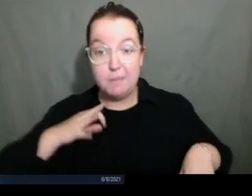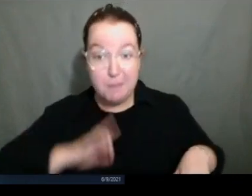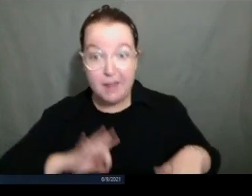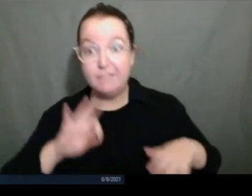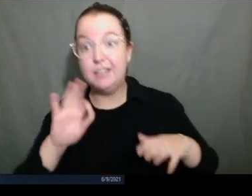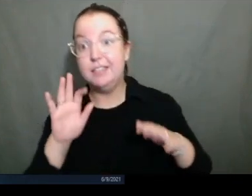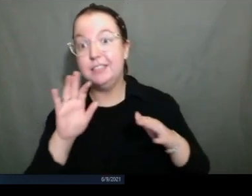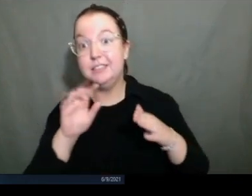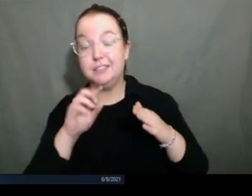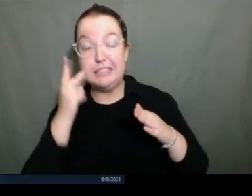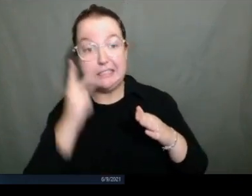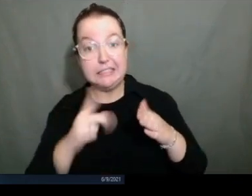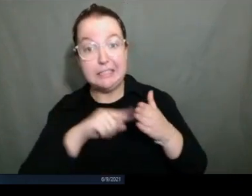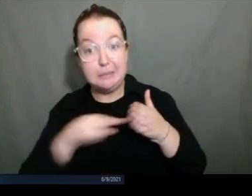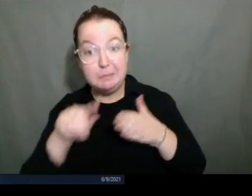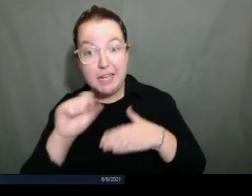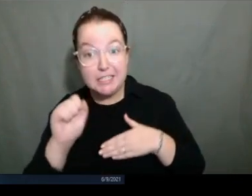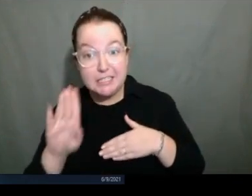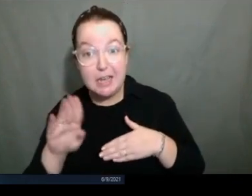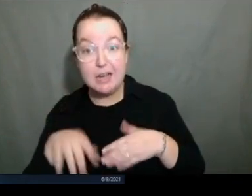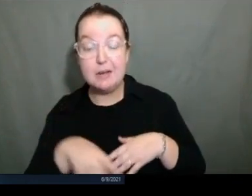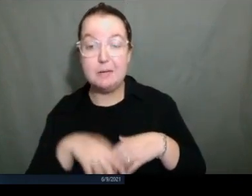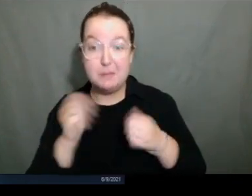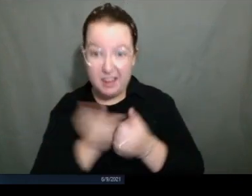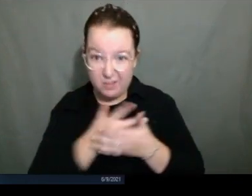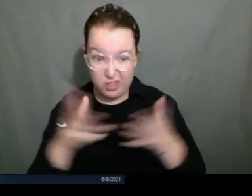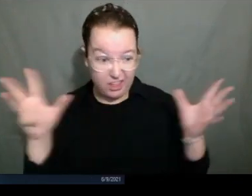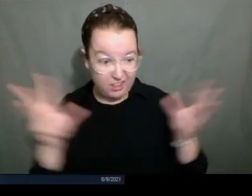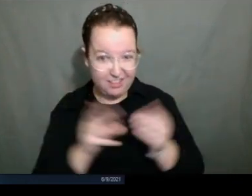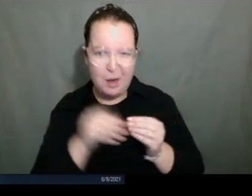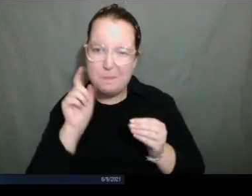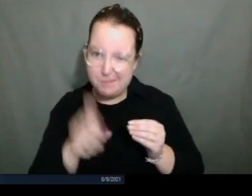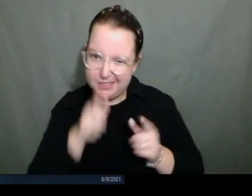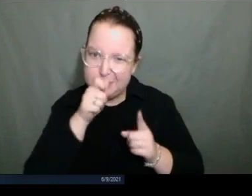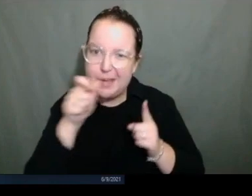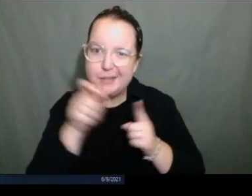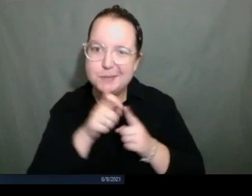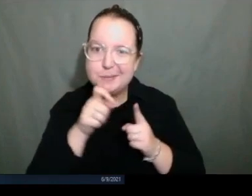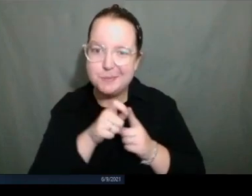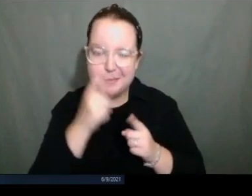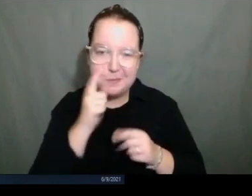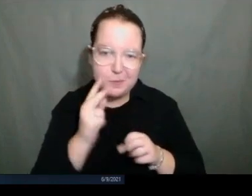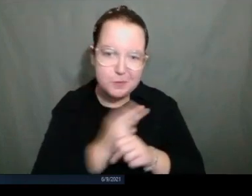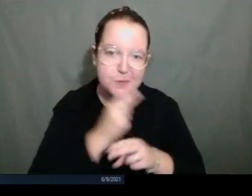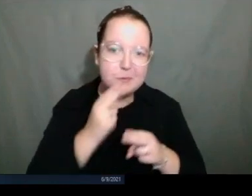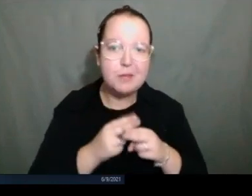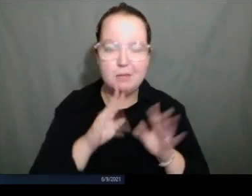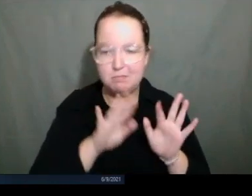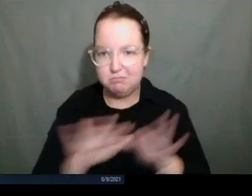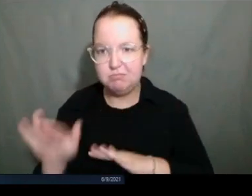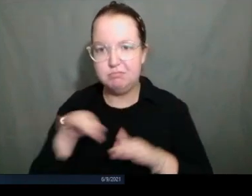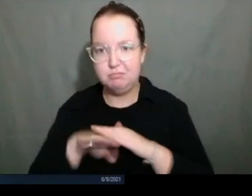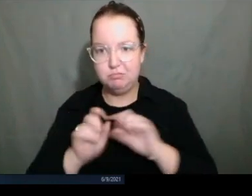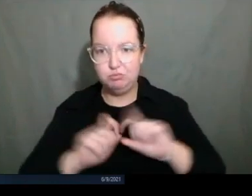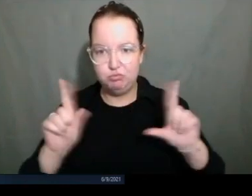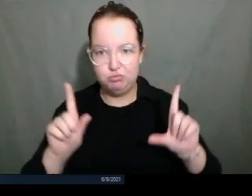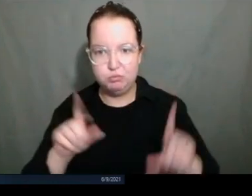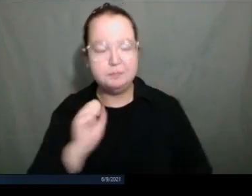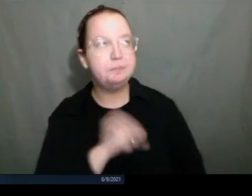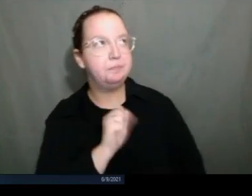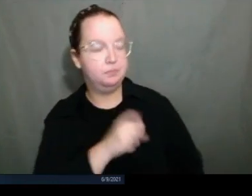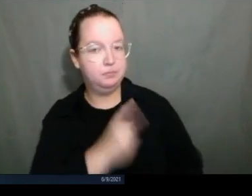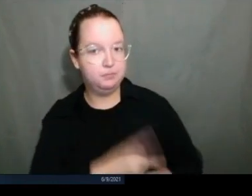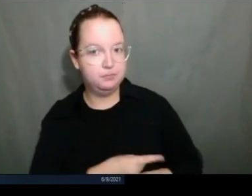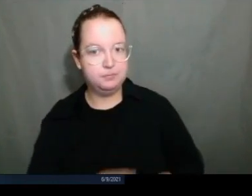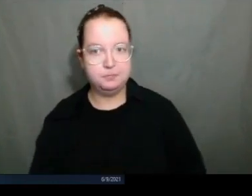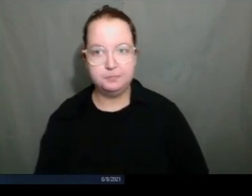pay stubs, add time off requests, view benefits, all of that is where they would use their username, password, Right. social.